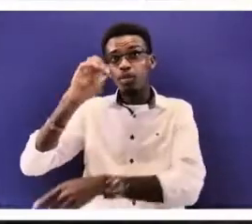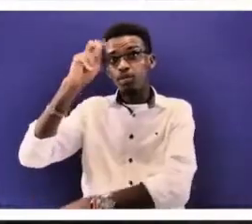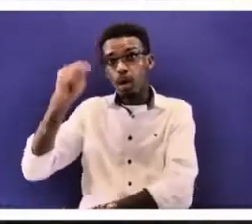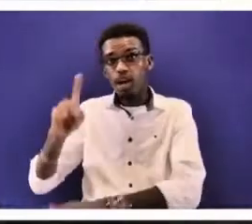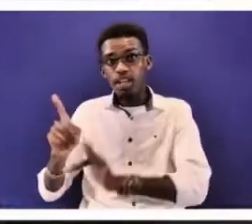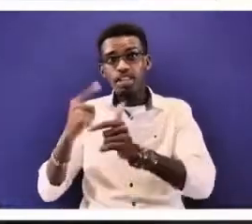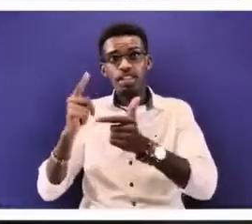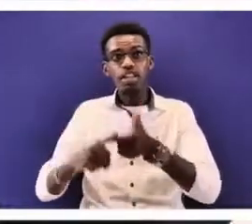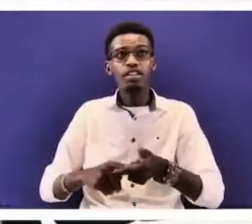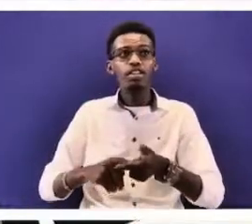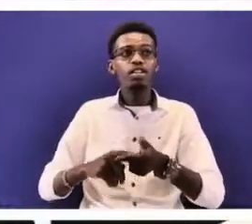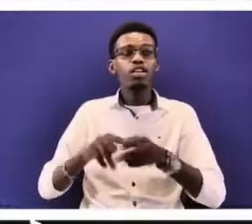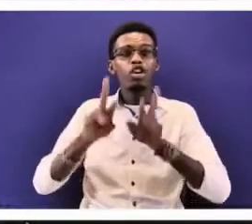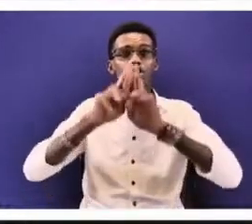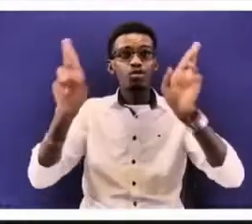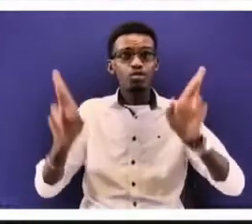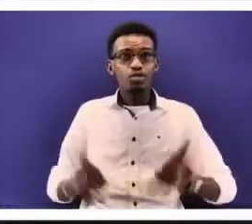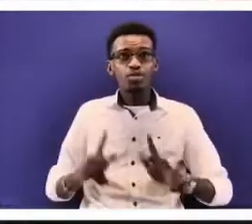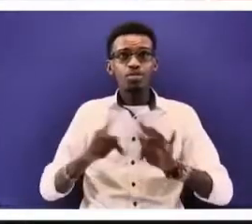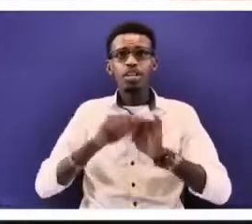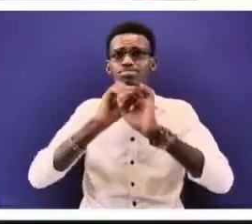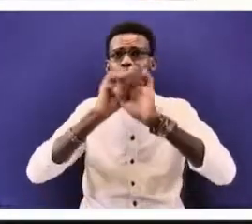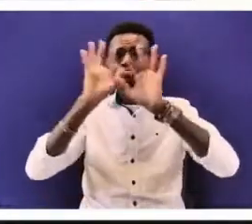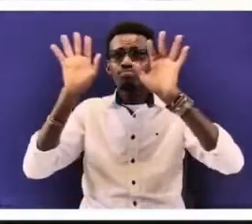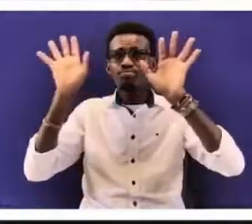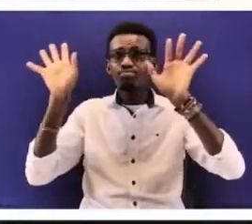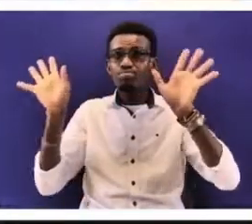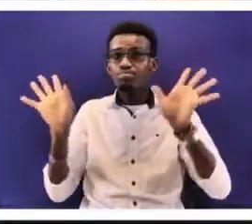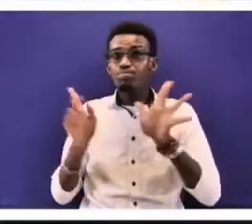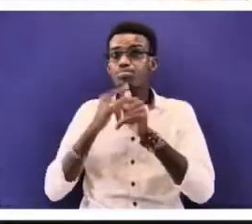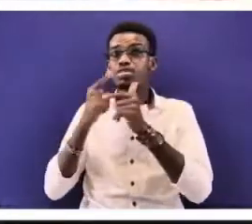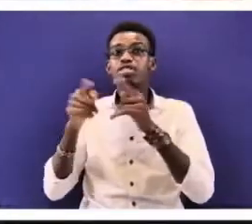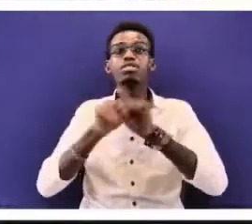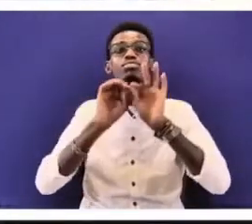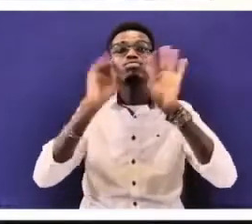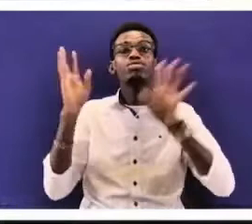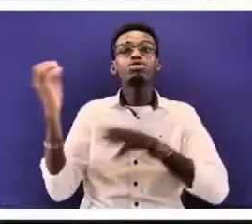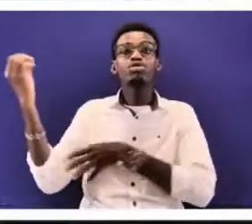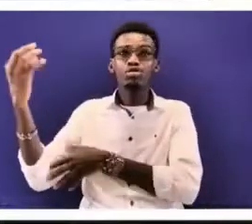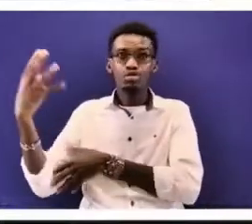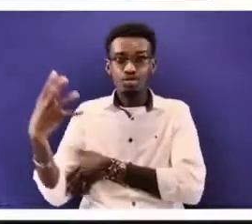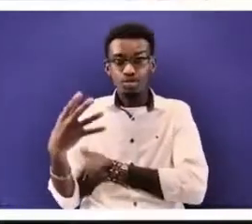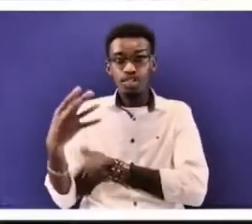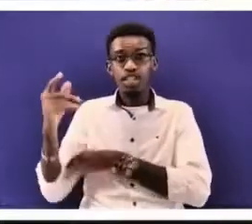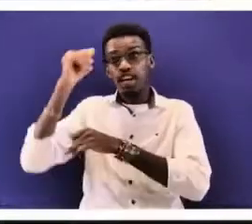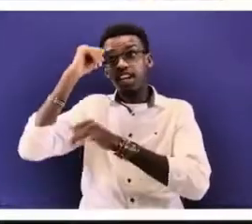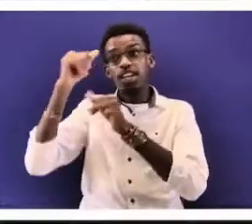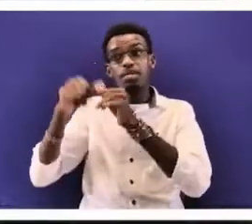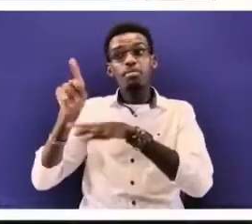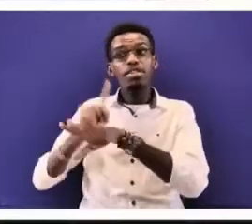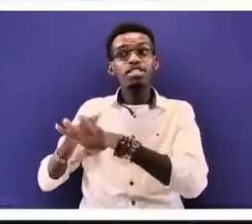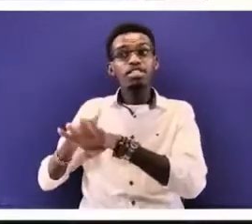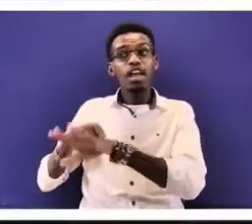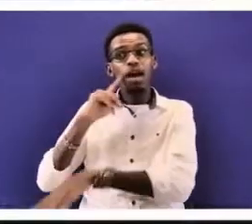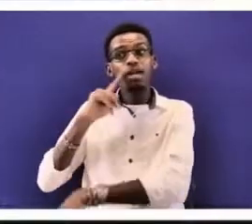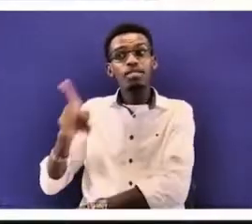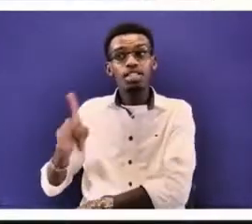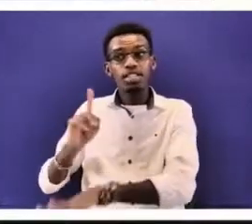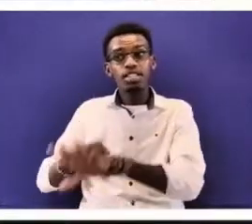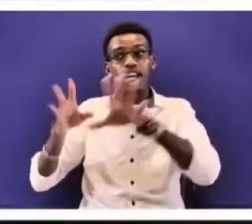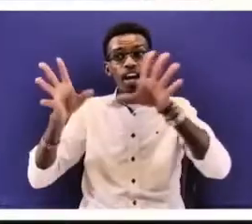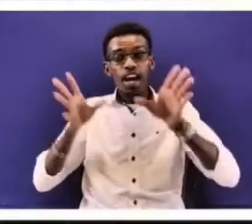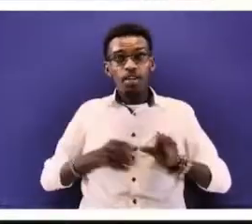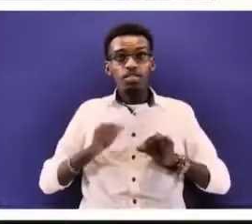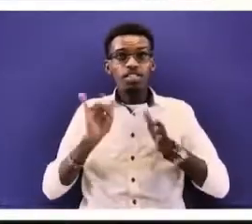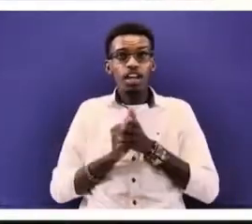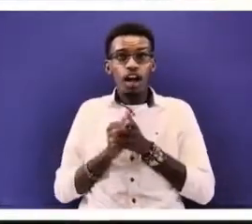the room, the moon shines as if you're a shining sun. remember the time when you received those